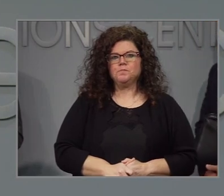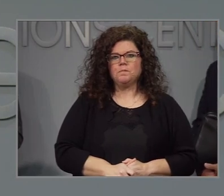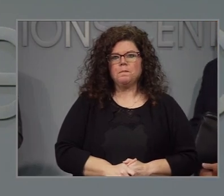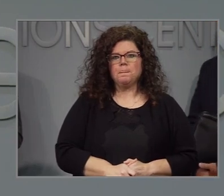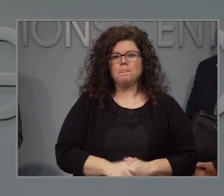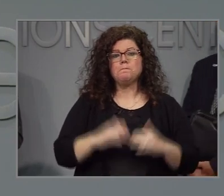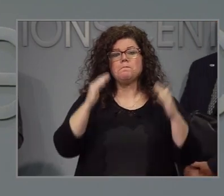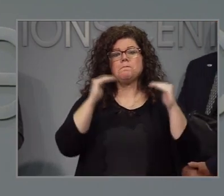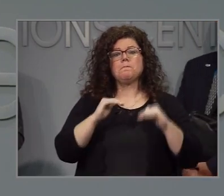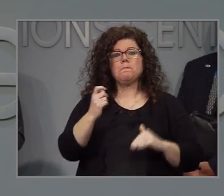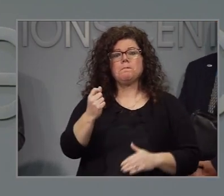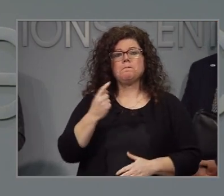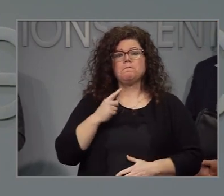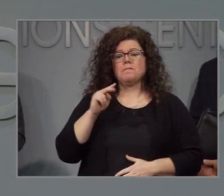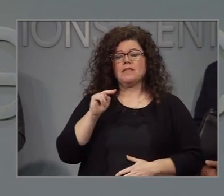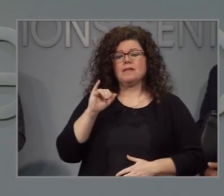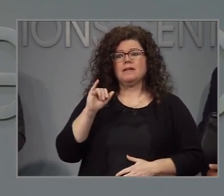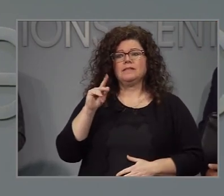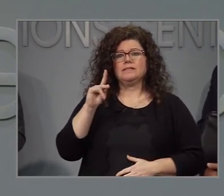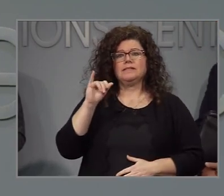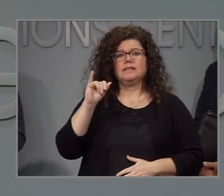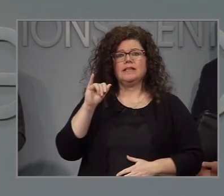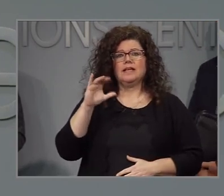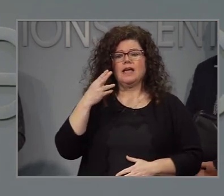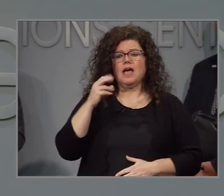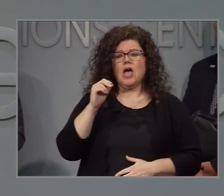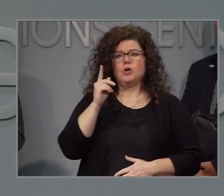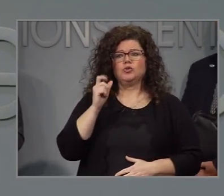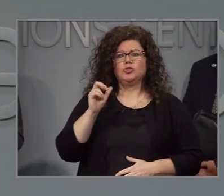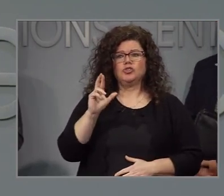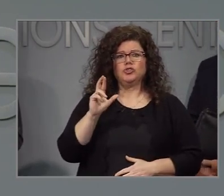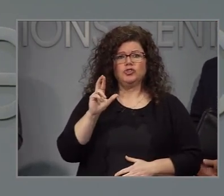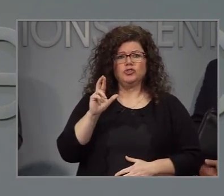Our next question is from Nikki Hauser with WITN-TV.